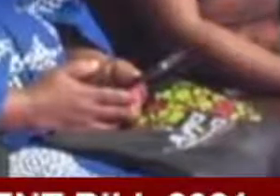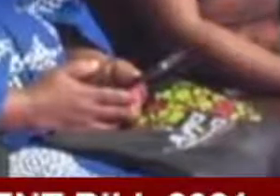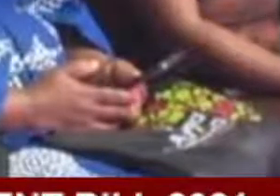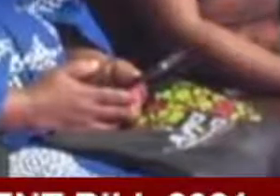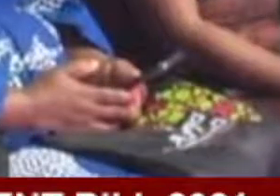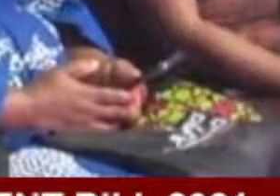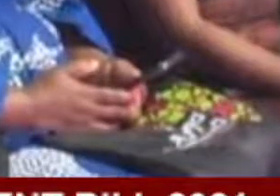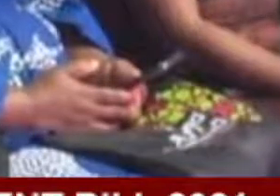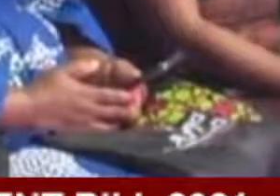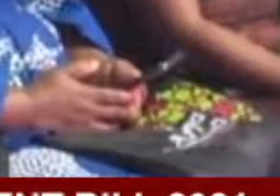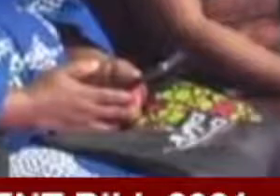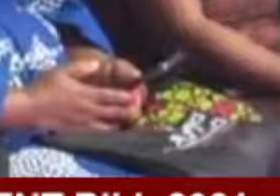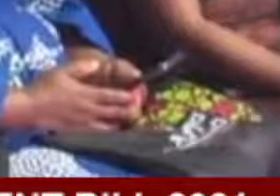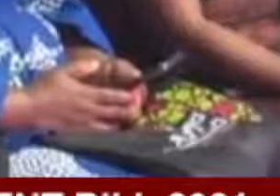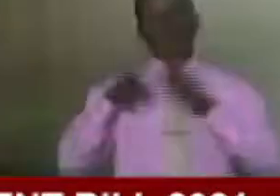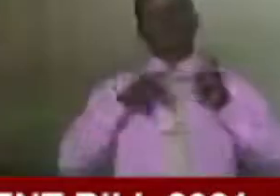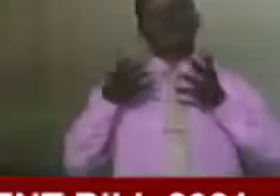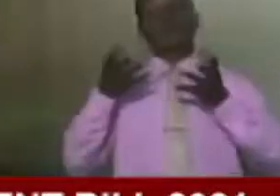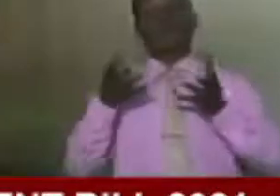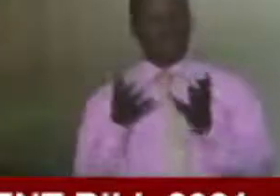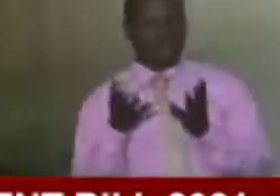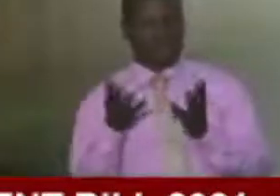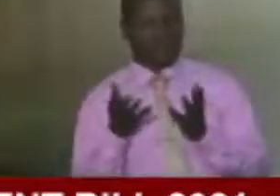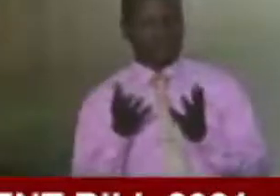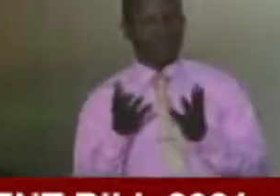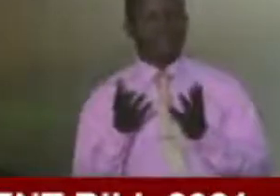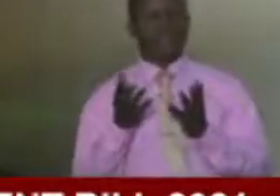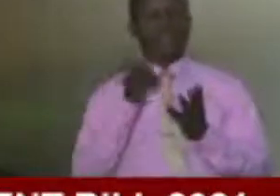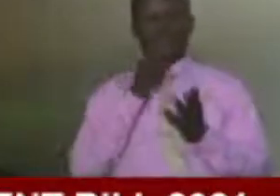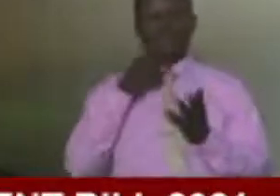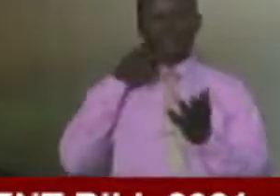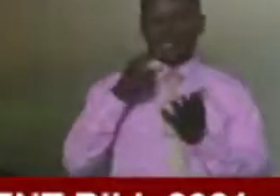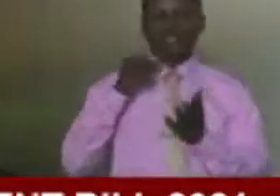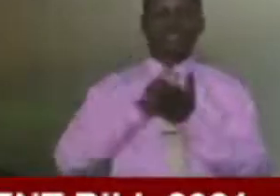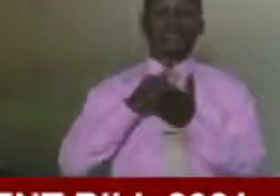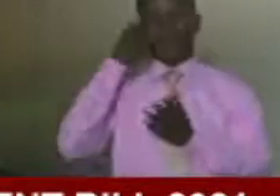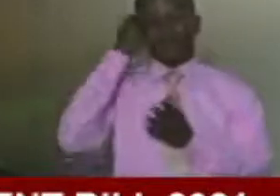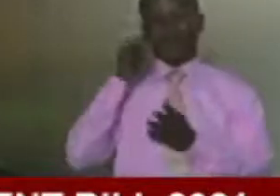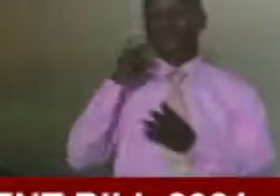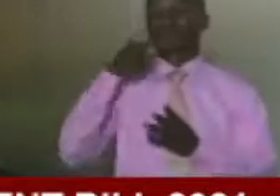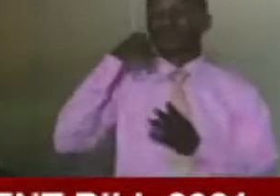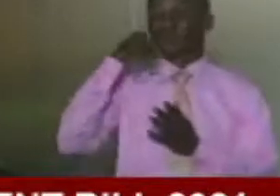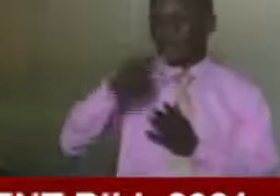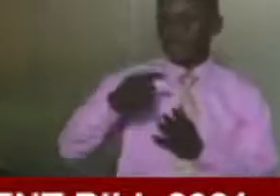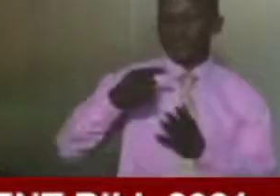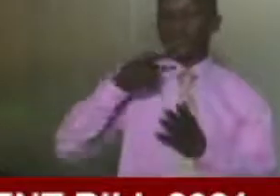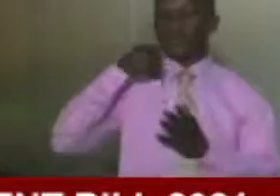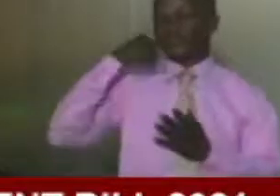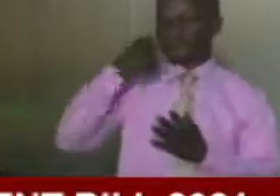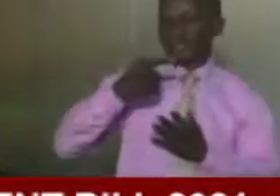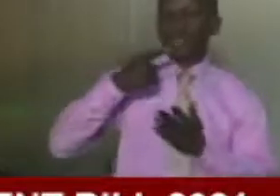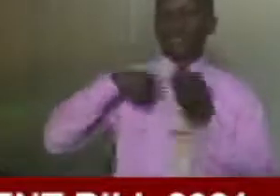keep to it? And this is one president that can do that. I have absolutely no doubt in it, because you mentioned about I'm a governor and I'm close to